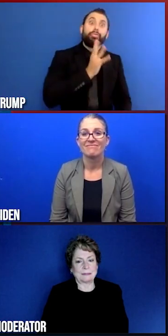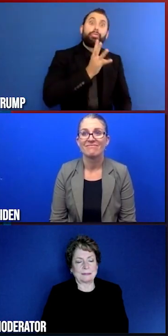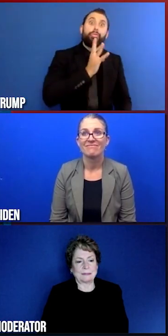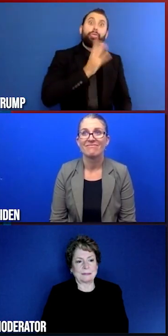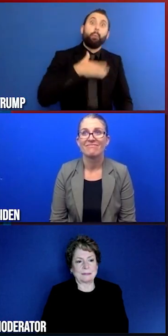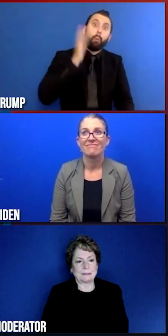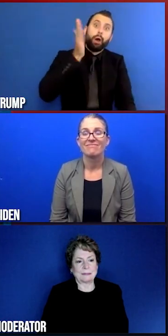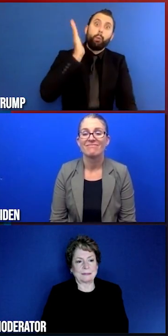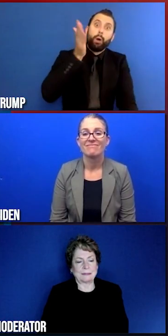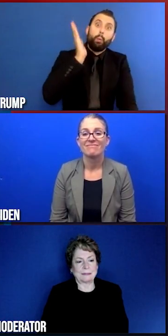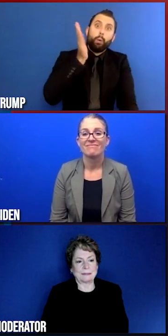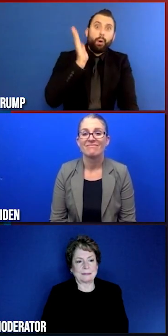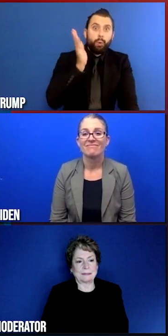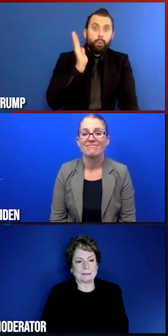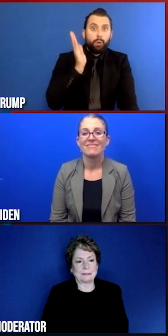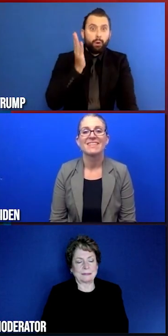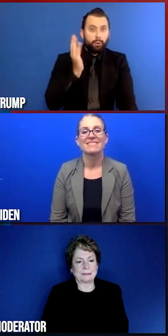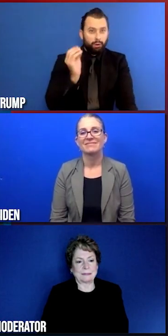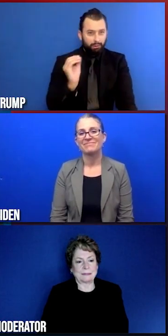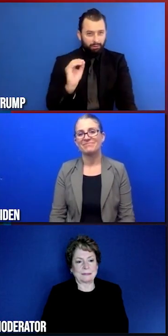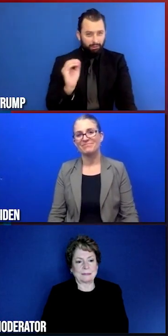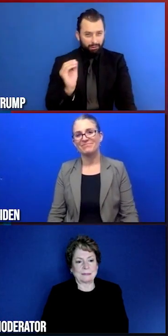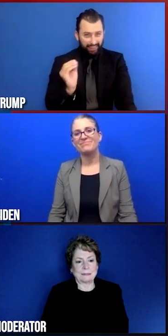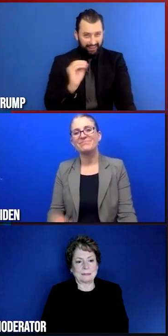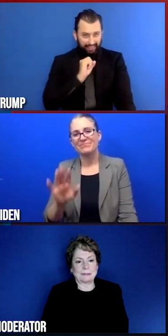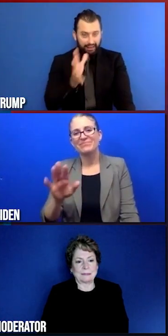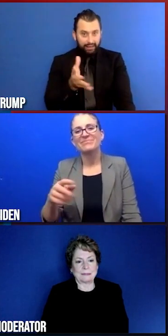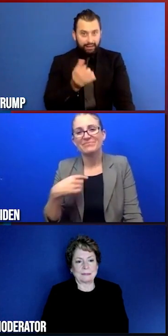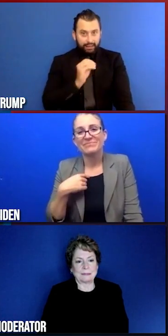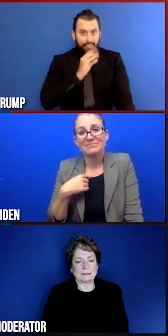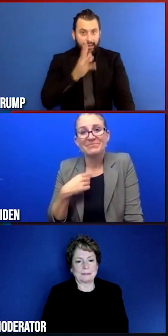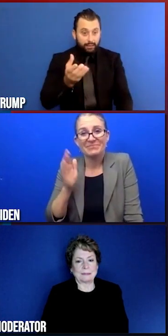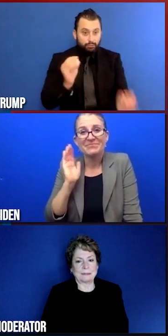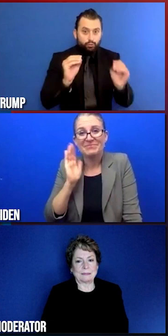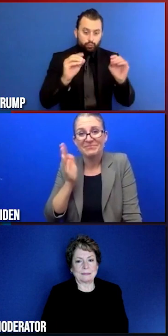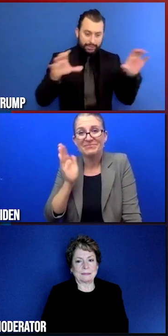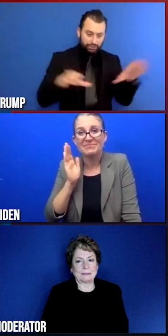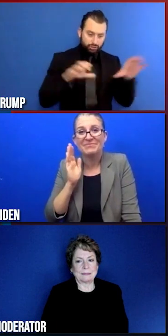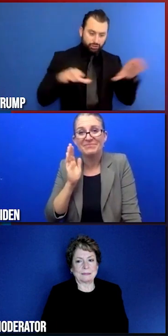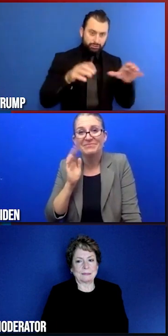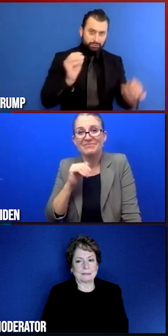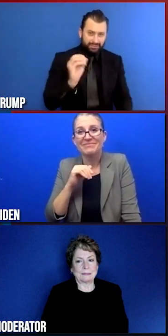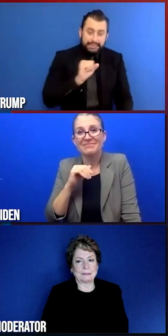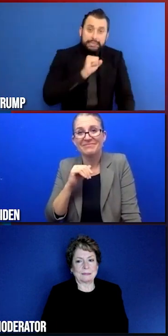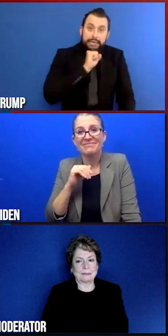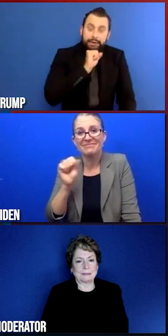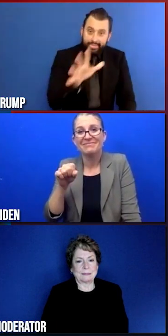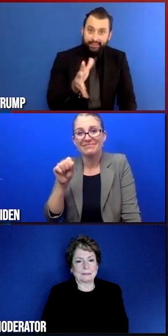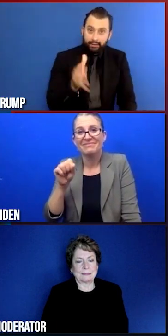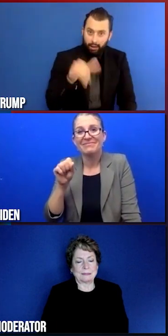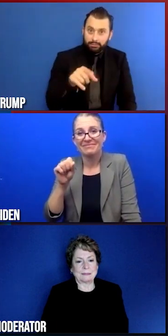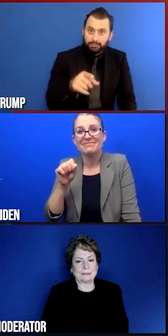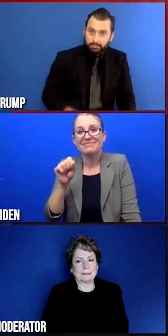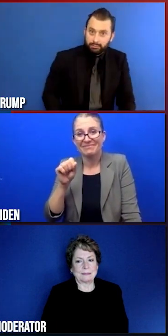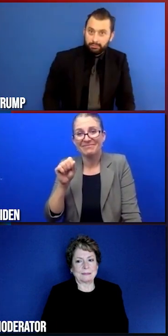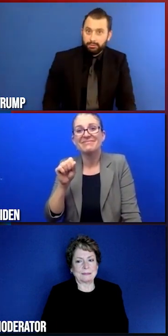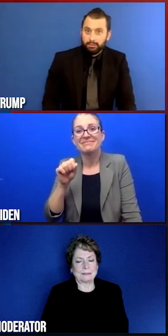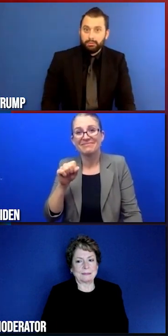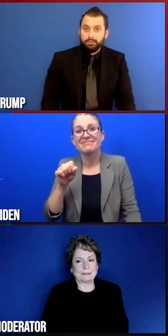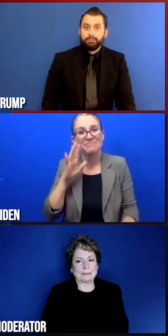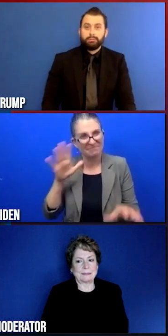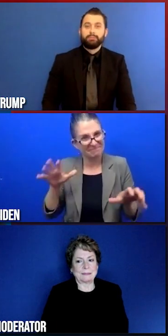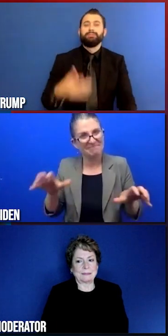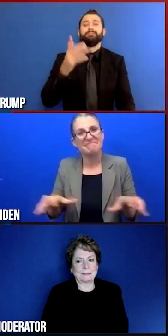and no action, Jim. We got a lot of it done. We released 38,000. We got 38,000 prisoners left from the. You got nothing done.